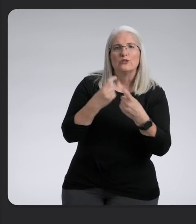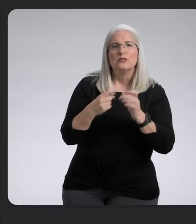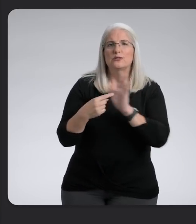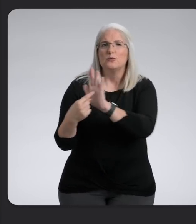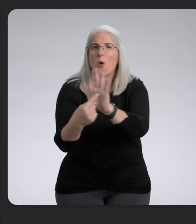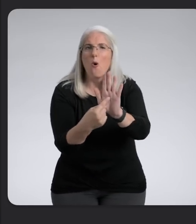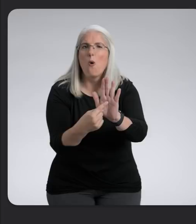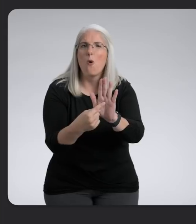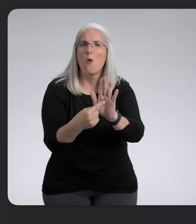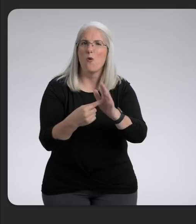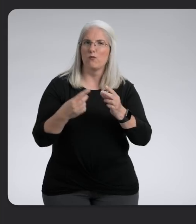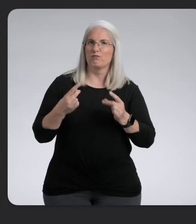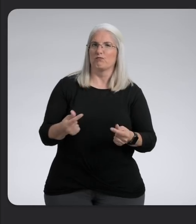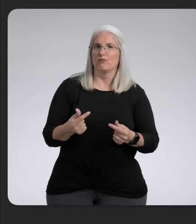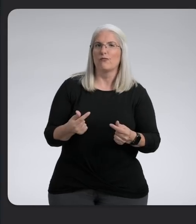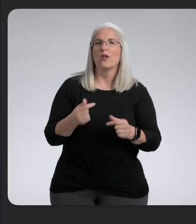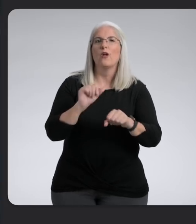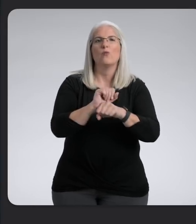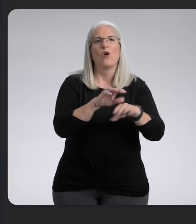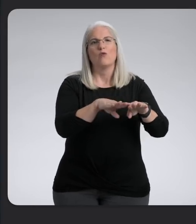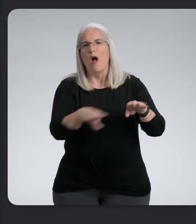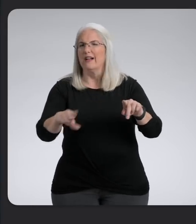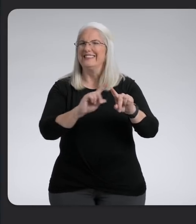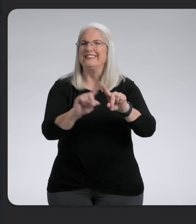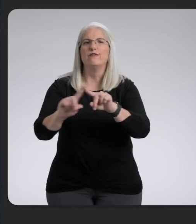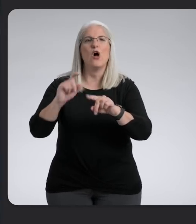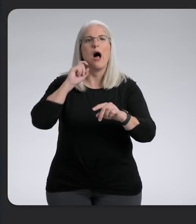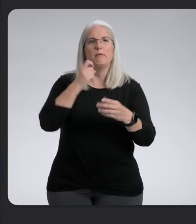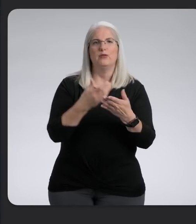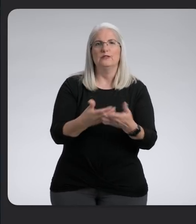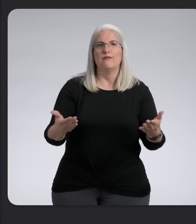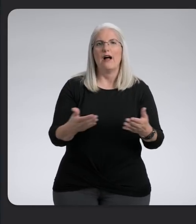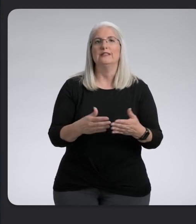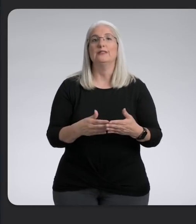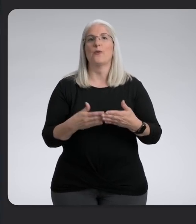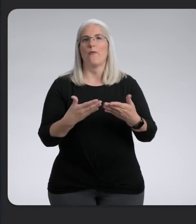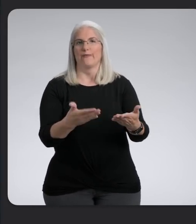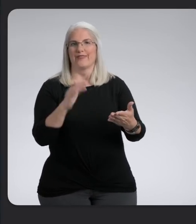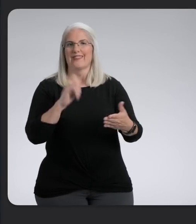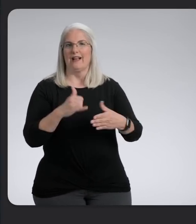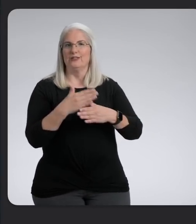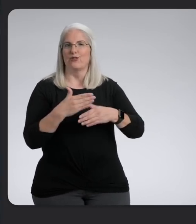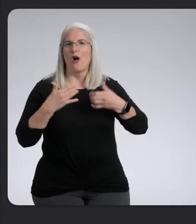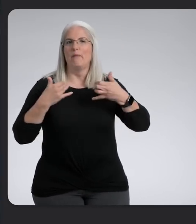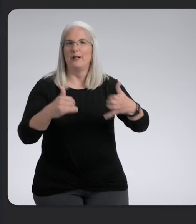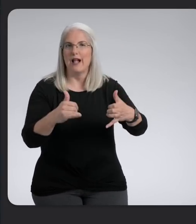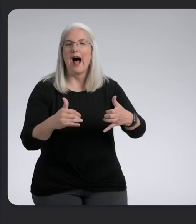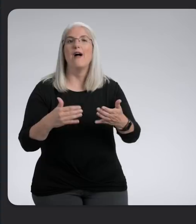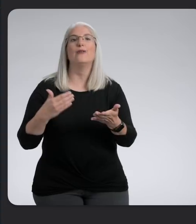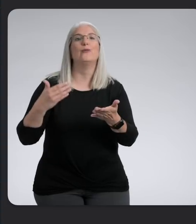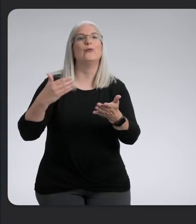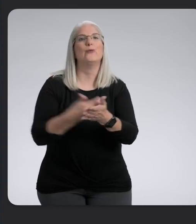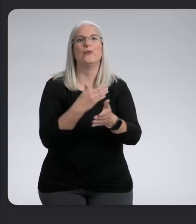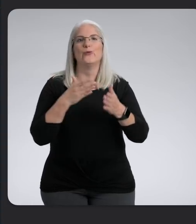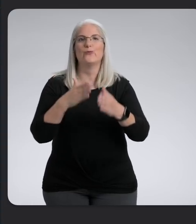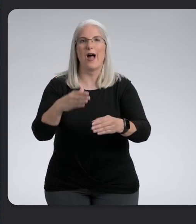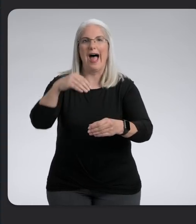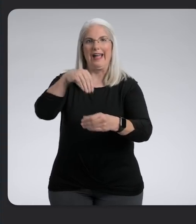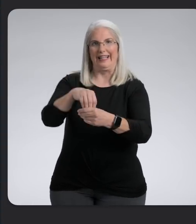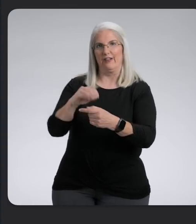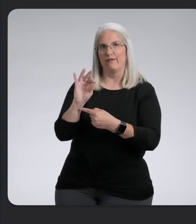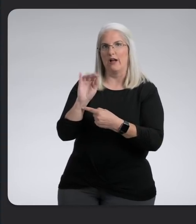works across Apple devices. So that's SharePlay, a whole new way in FaceTime to connect and